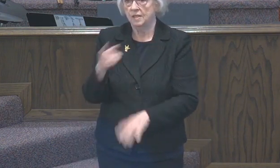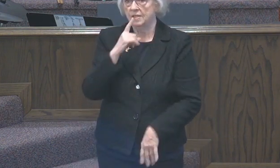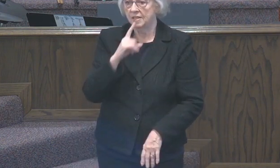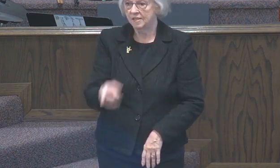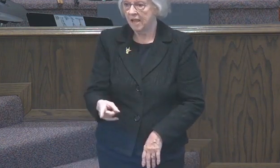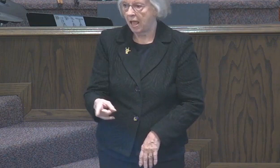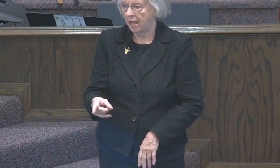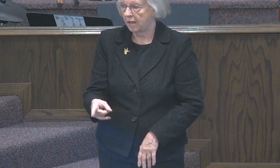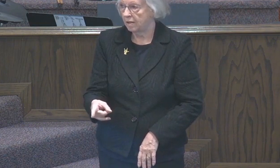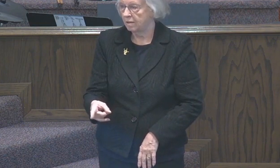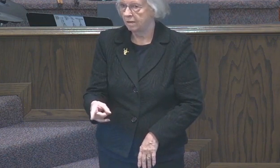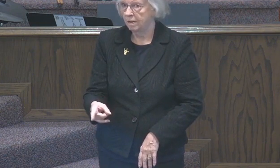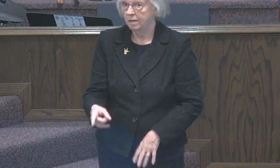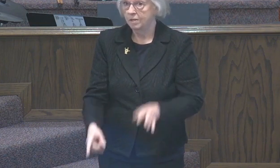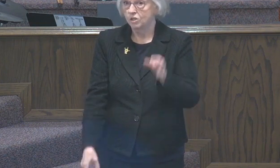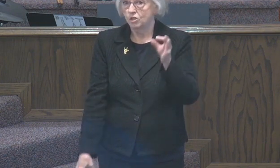judge,